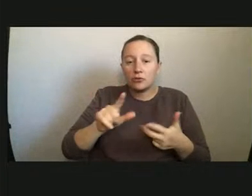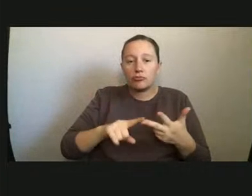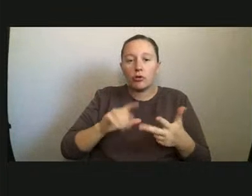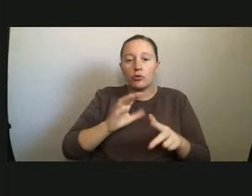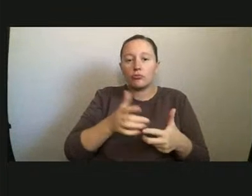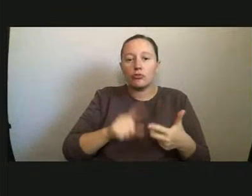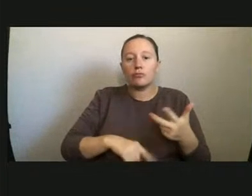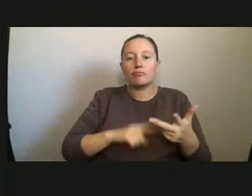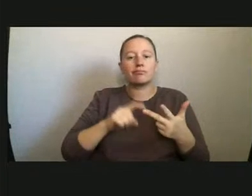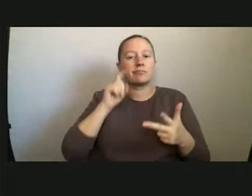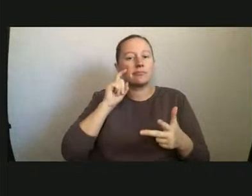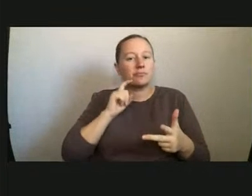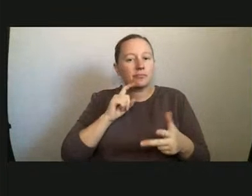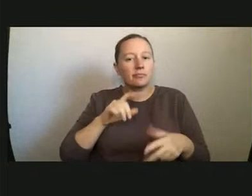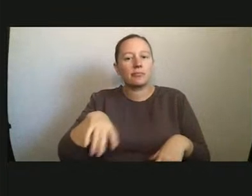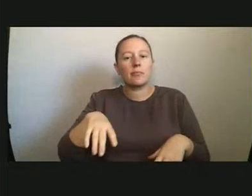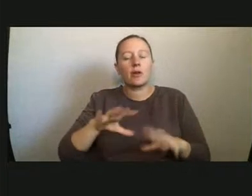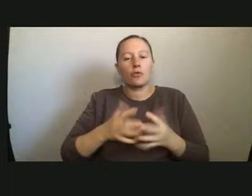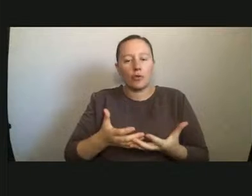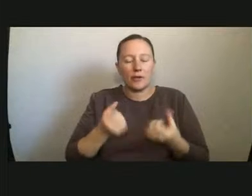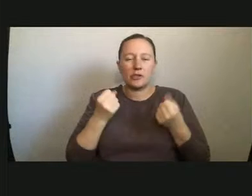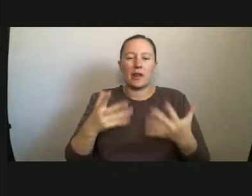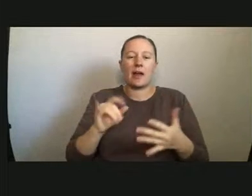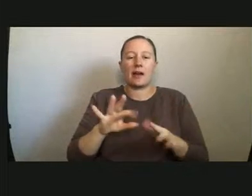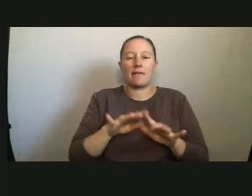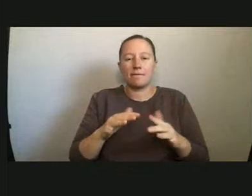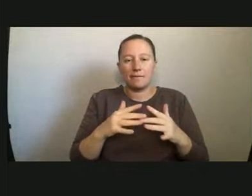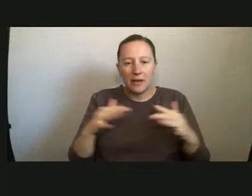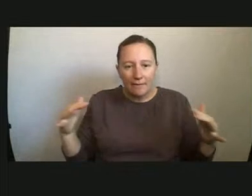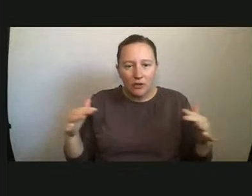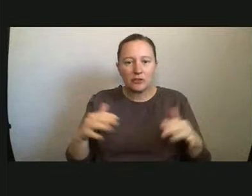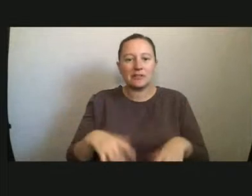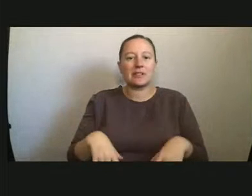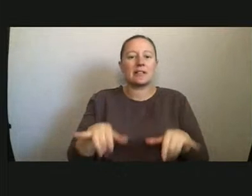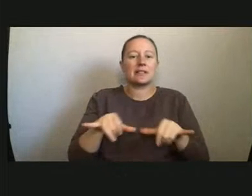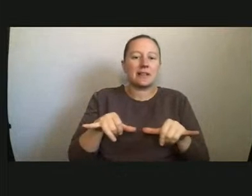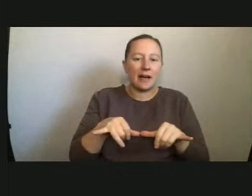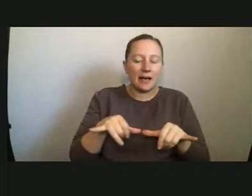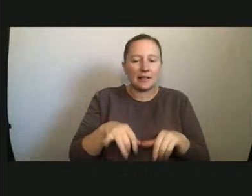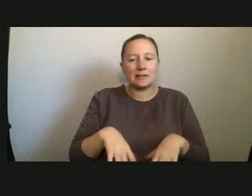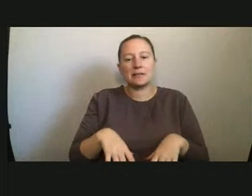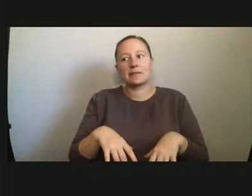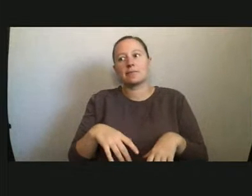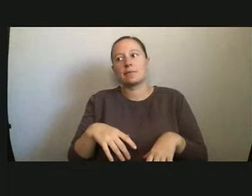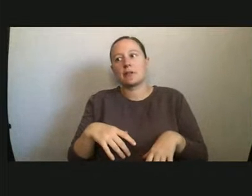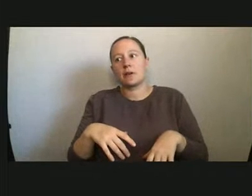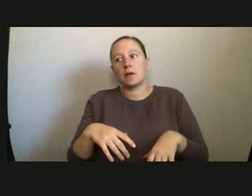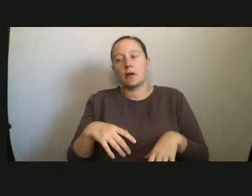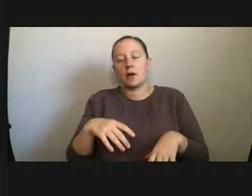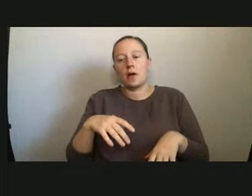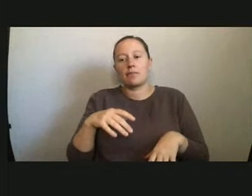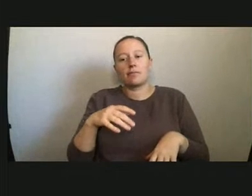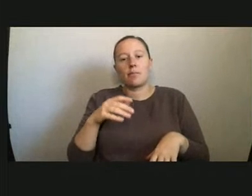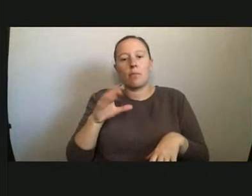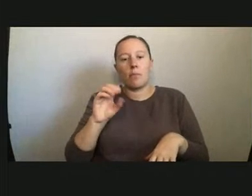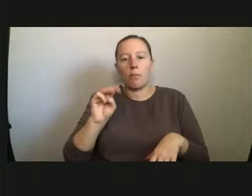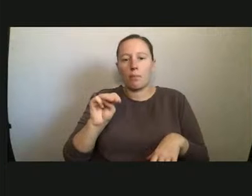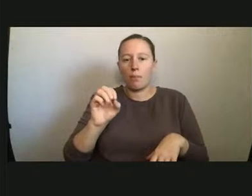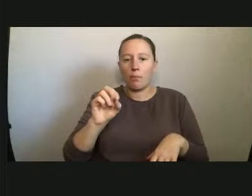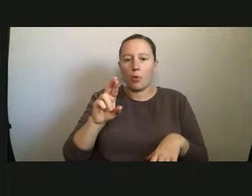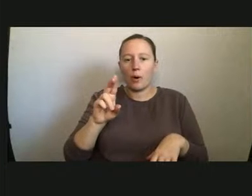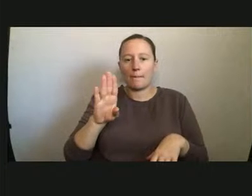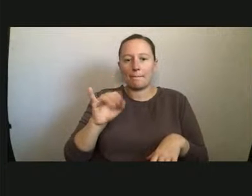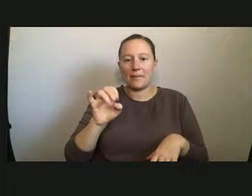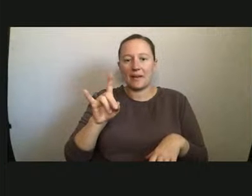gender groups, there's a lot of diversity within those groups in terms of size, comorbidities, diet, cognitive status. These are important things to think about as